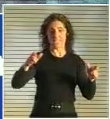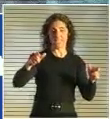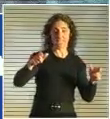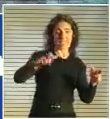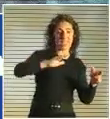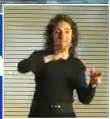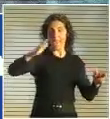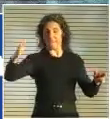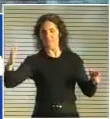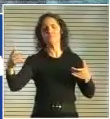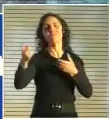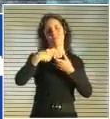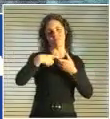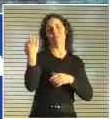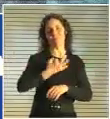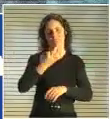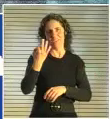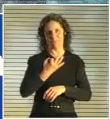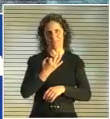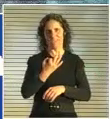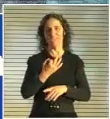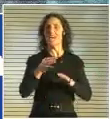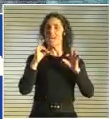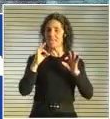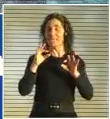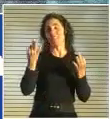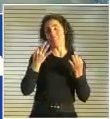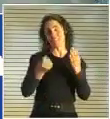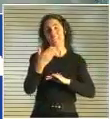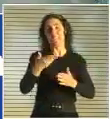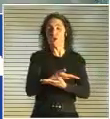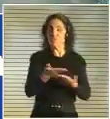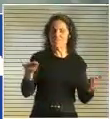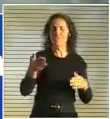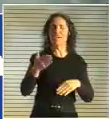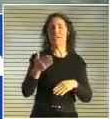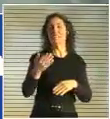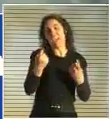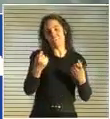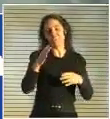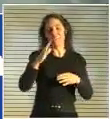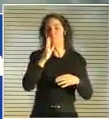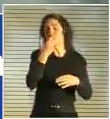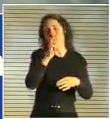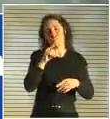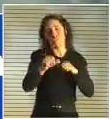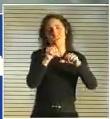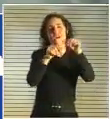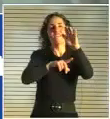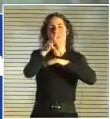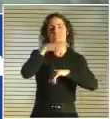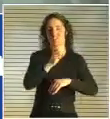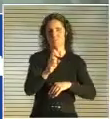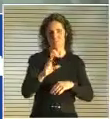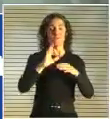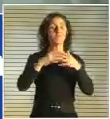need to really move and progress your initiatives. And just to conclude,